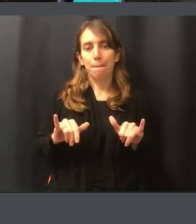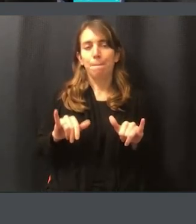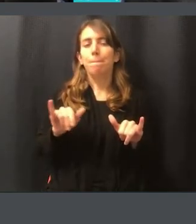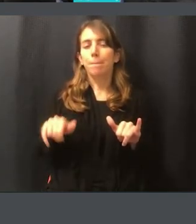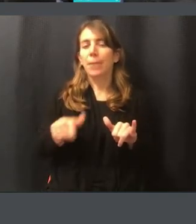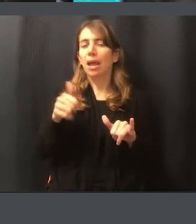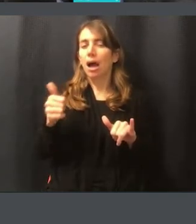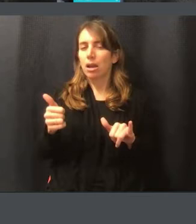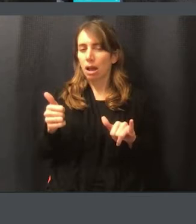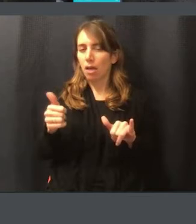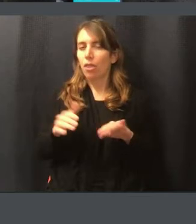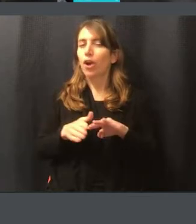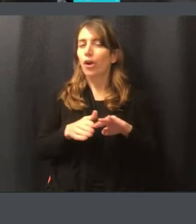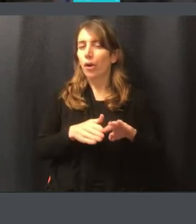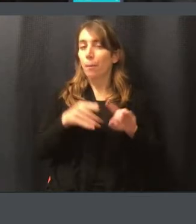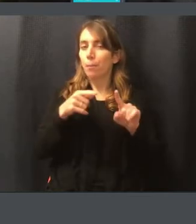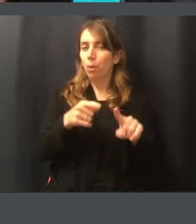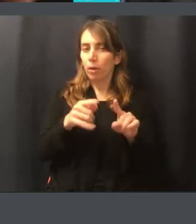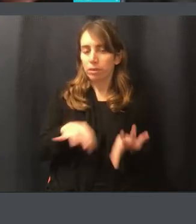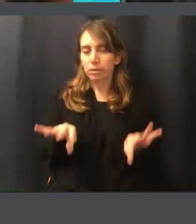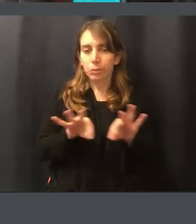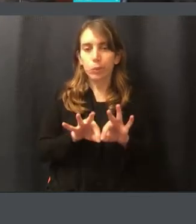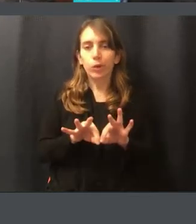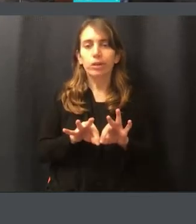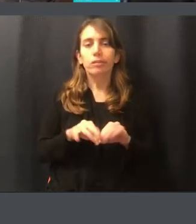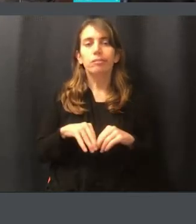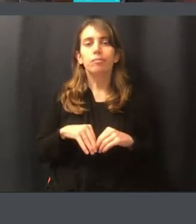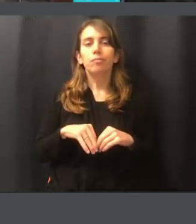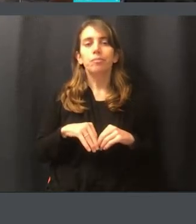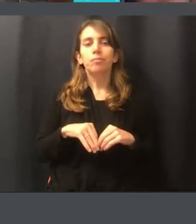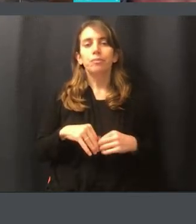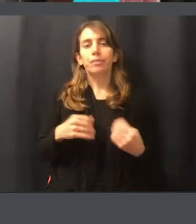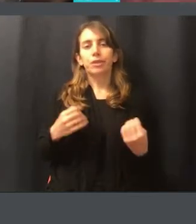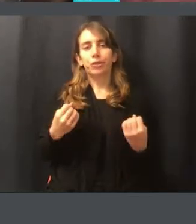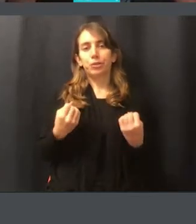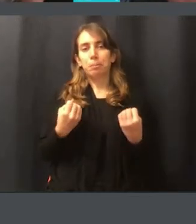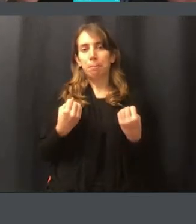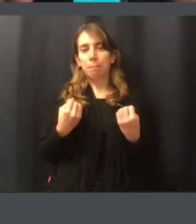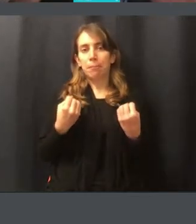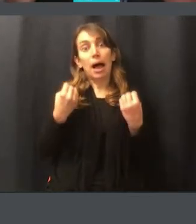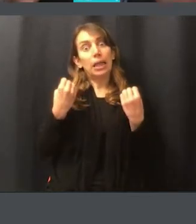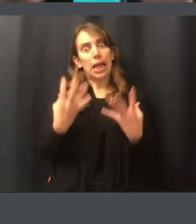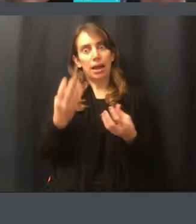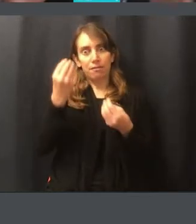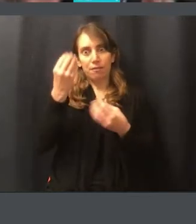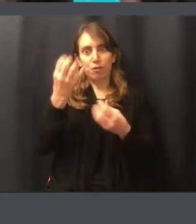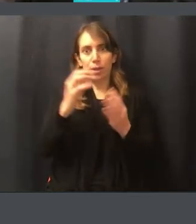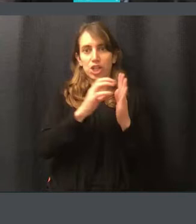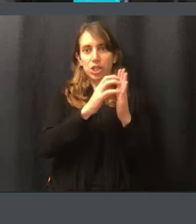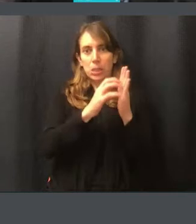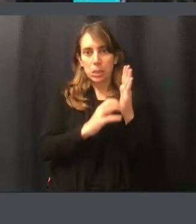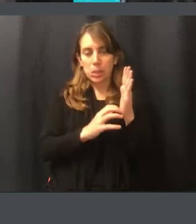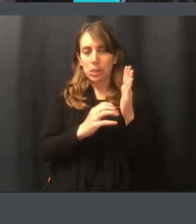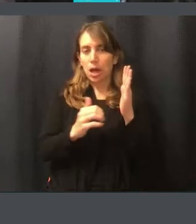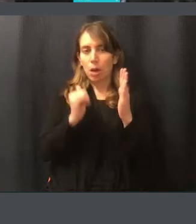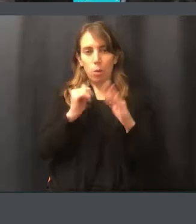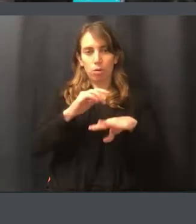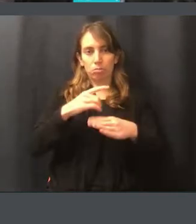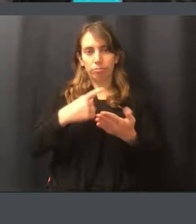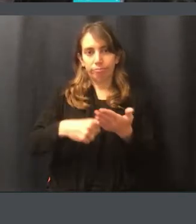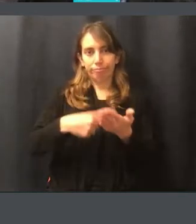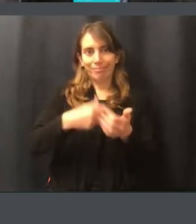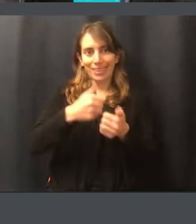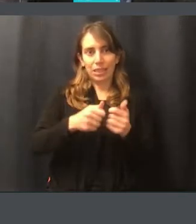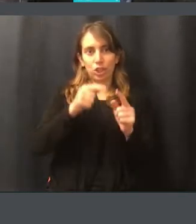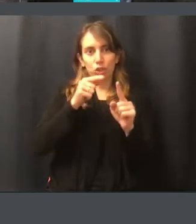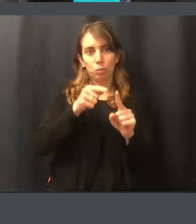Another piece that's important is, there's a lot of information on this slide. I won't necessarily talk about every single point, but